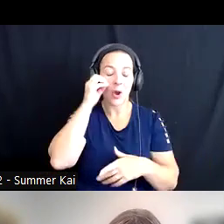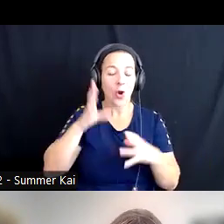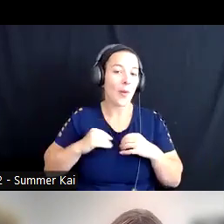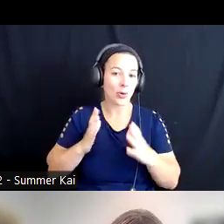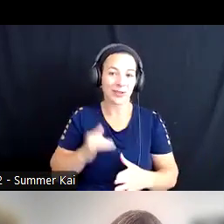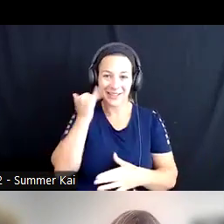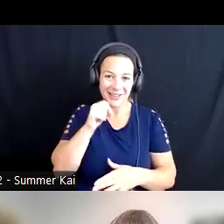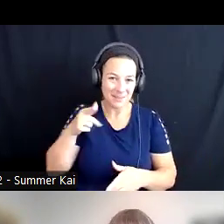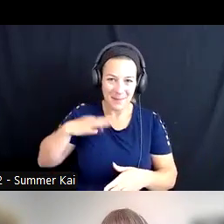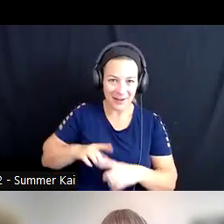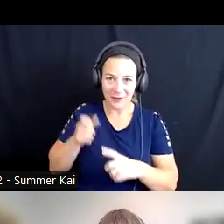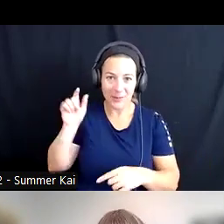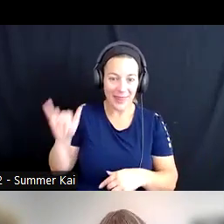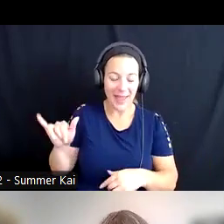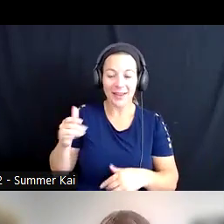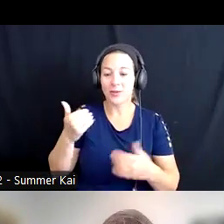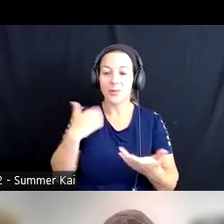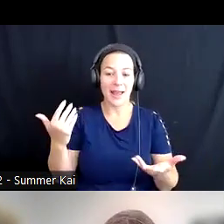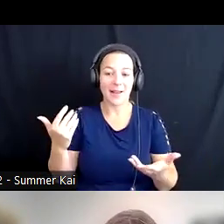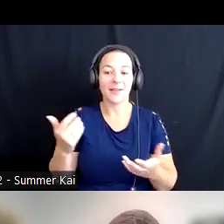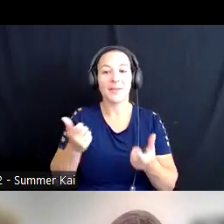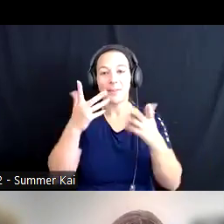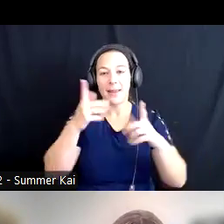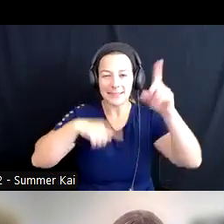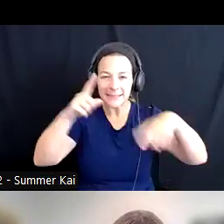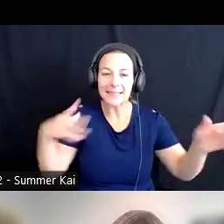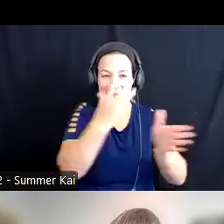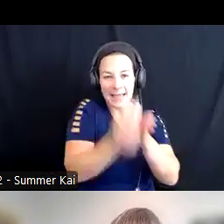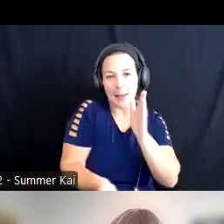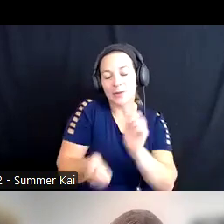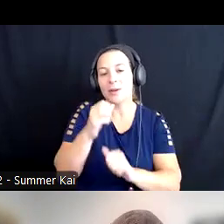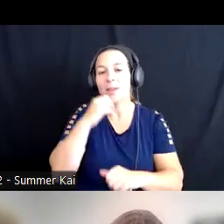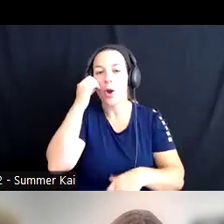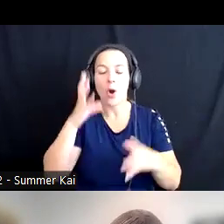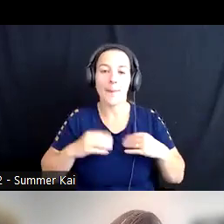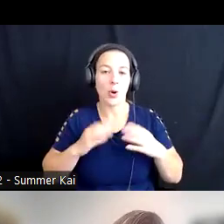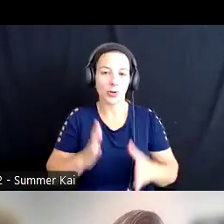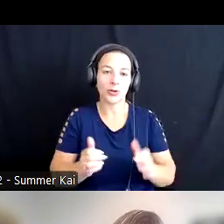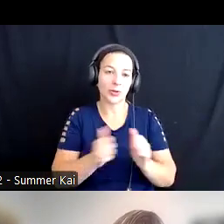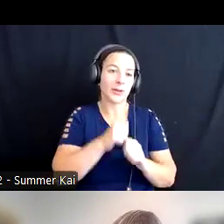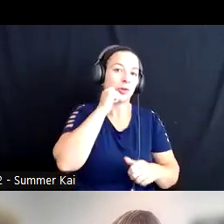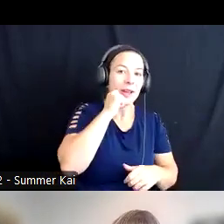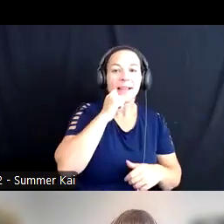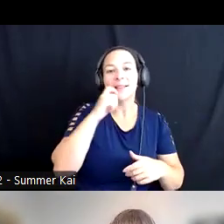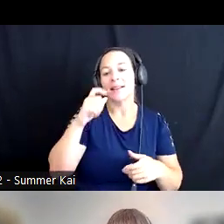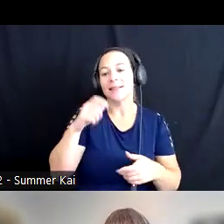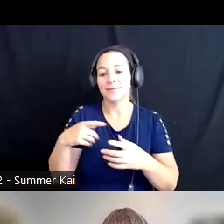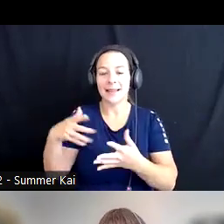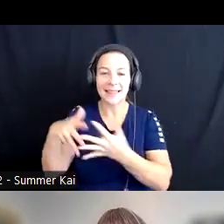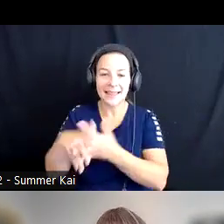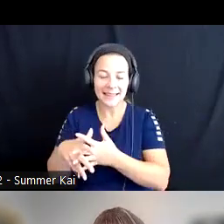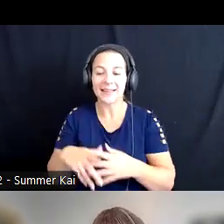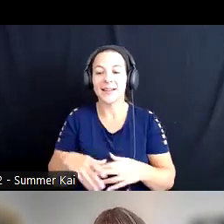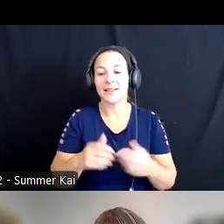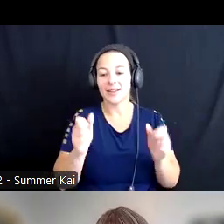deep gaps in homeownership by race and ethnicity, and there may be an extra emphasis on the home as something